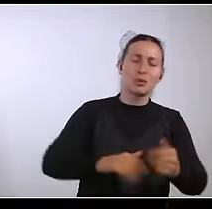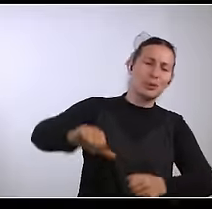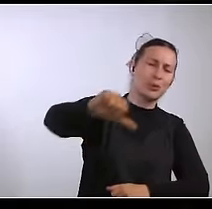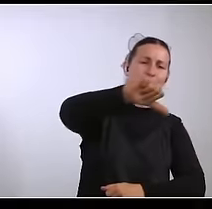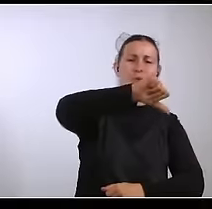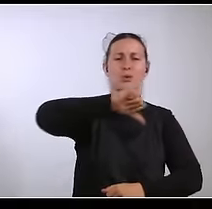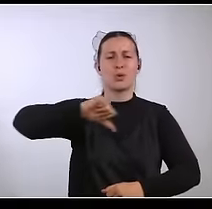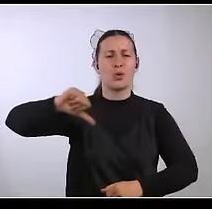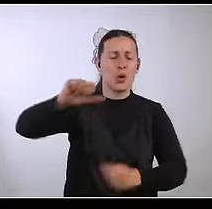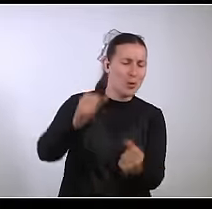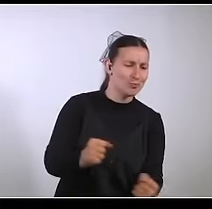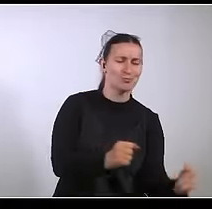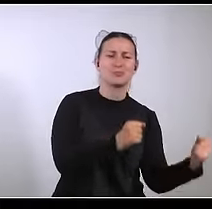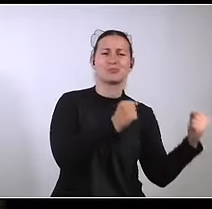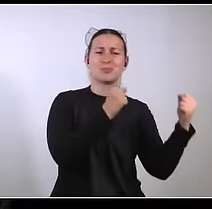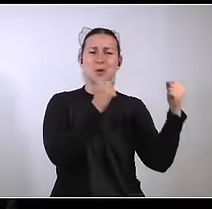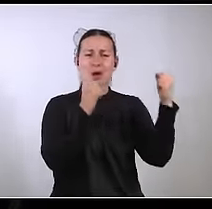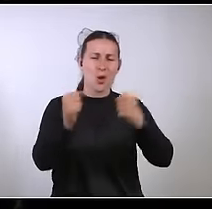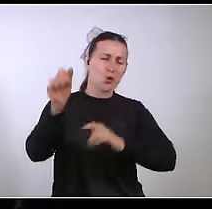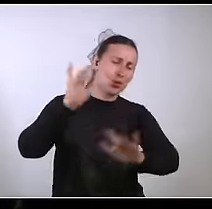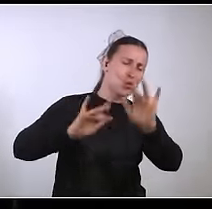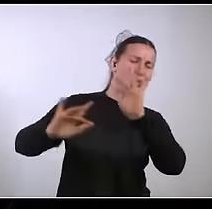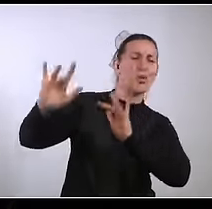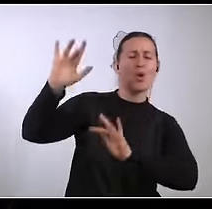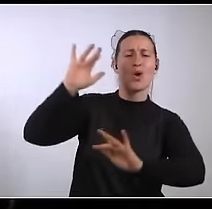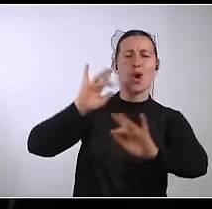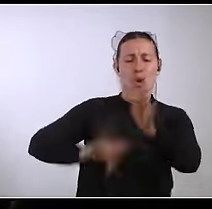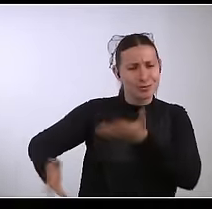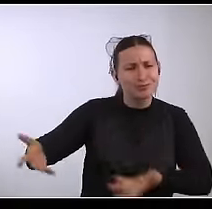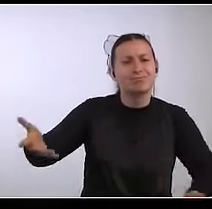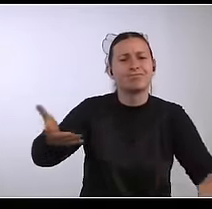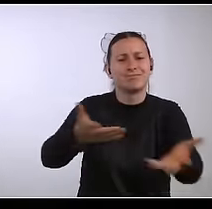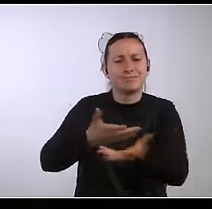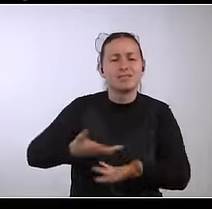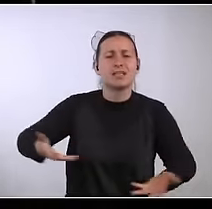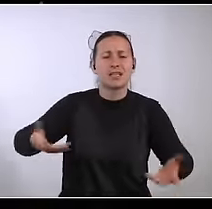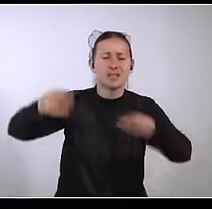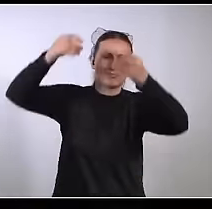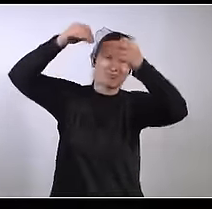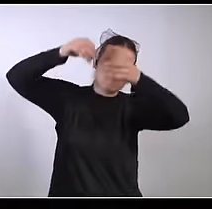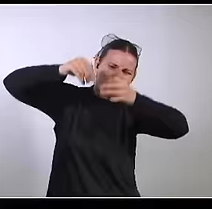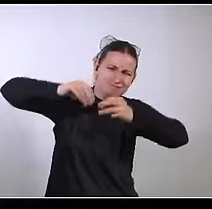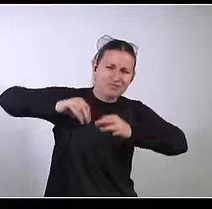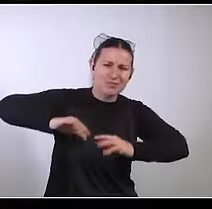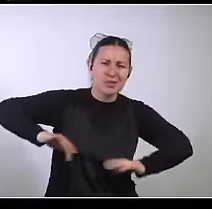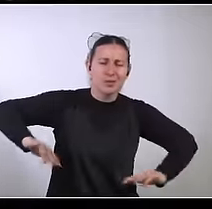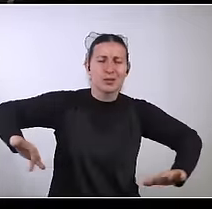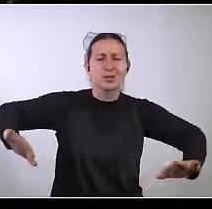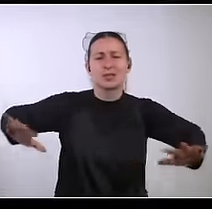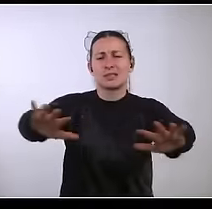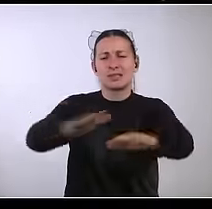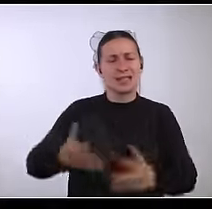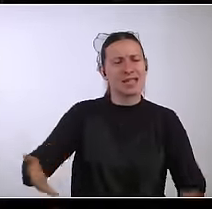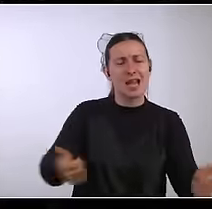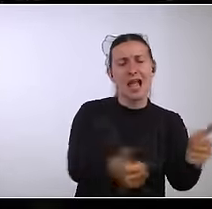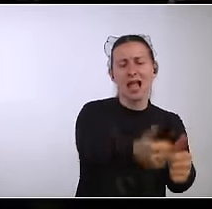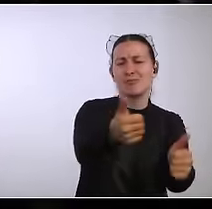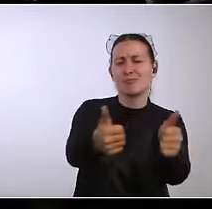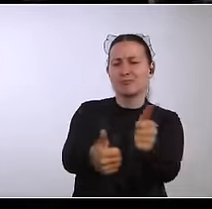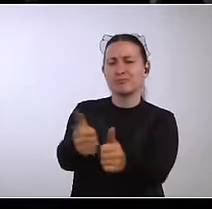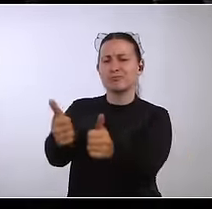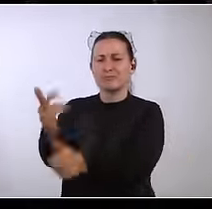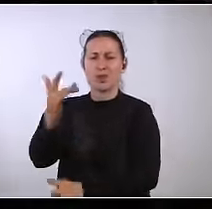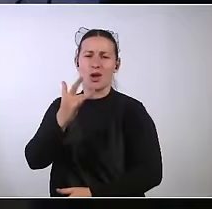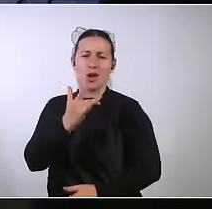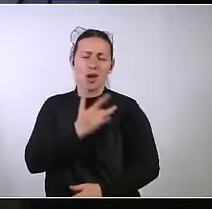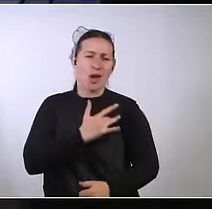anointing and the power and the glory that is in this house fill every heart, fill every life.